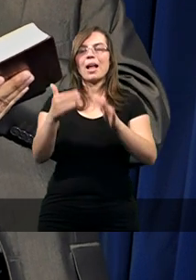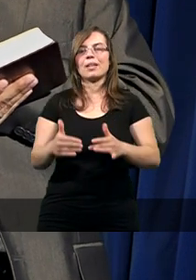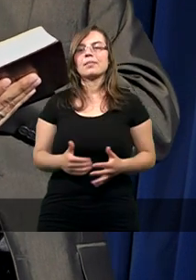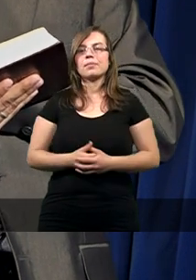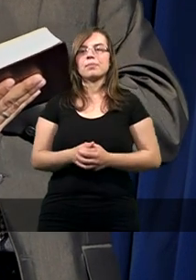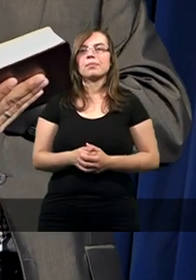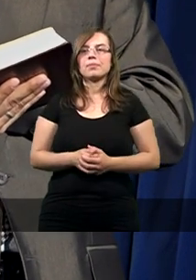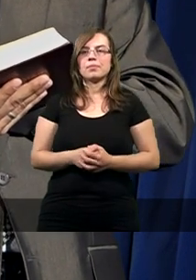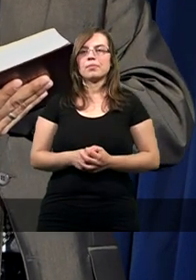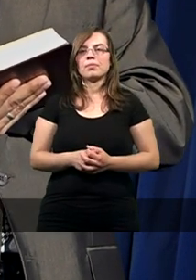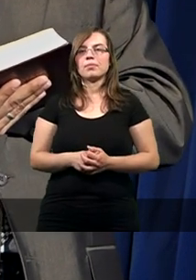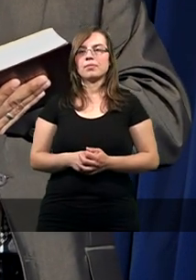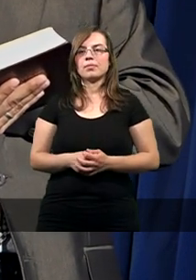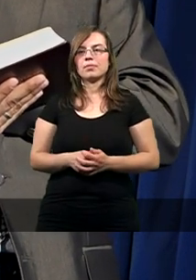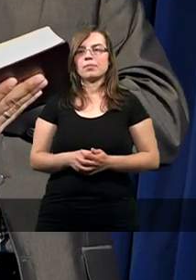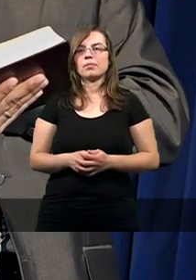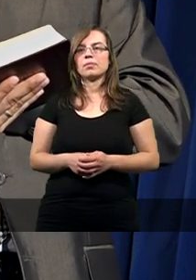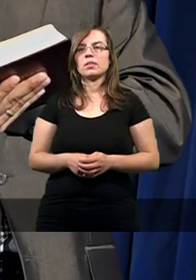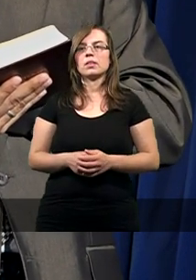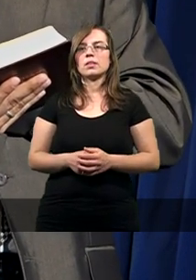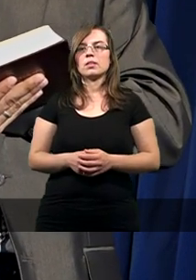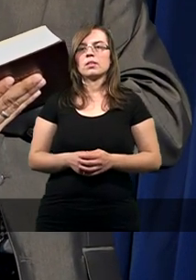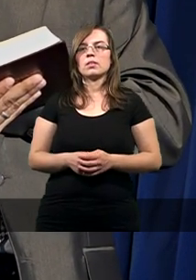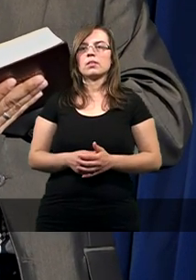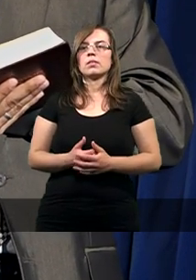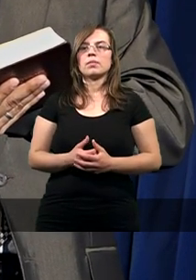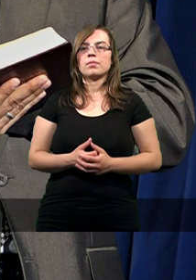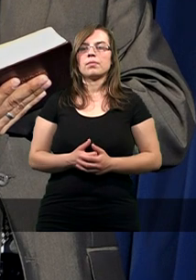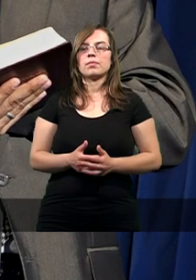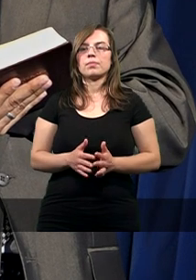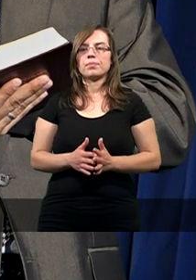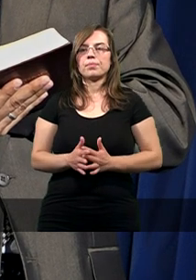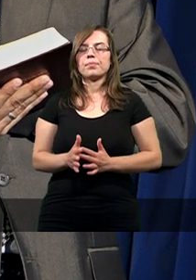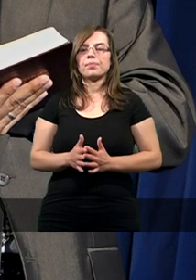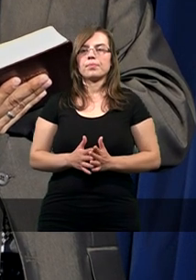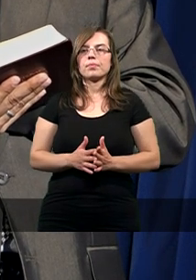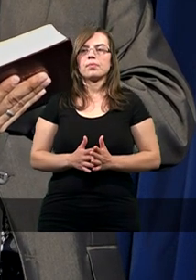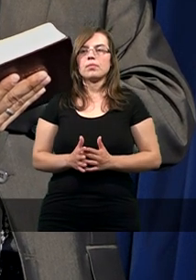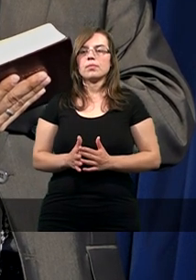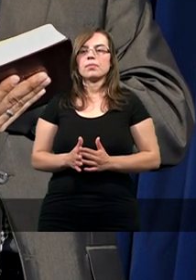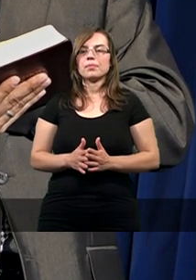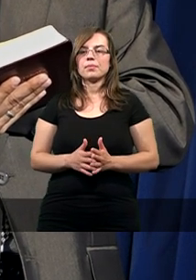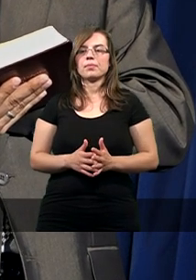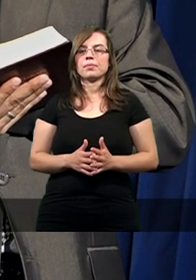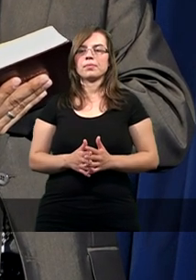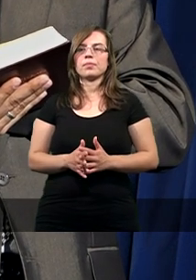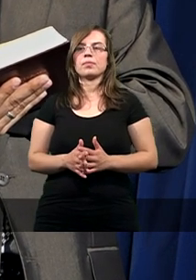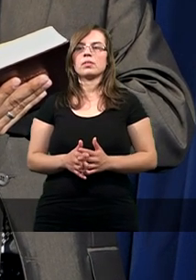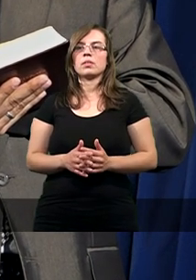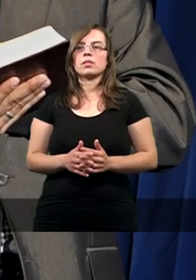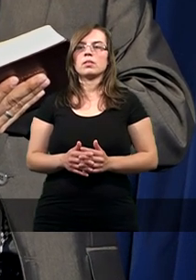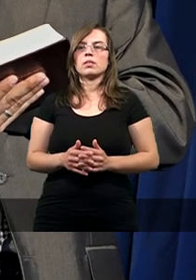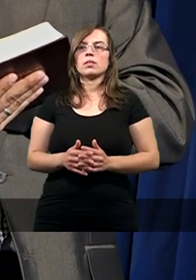16 and 17. Jesus saith unto her, Mary. She turned herself and saith unto him, Rabboni, which is to say,